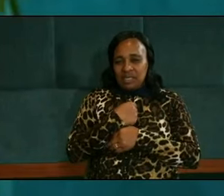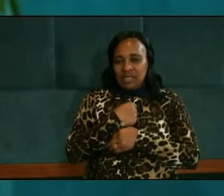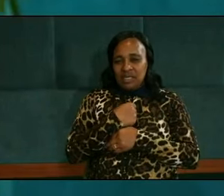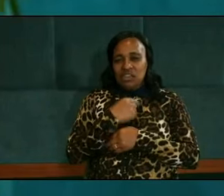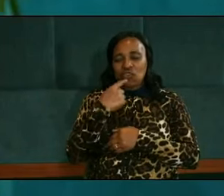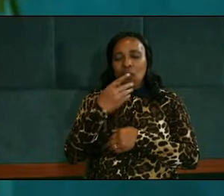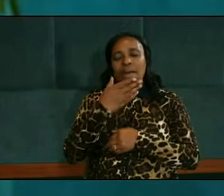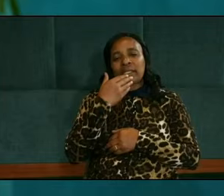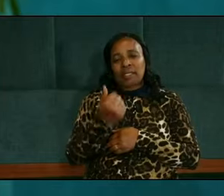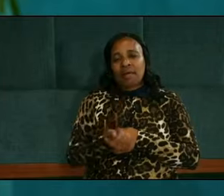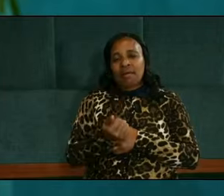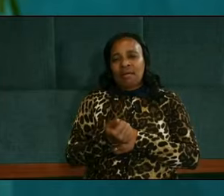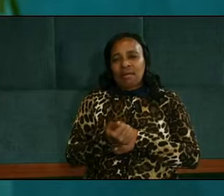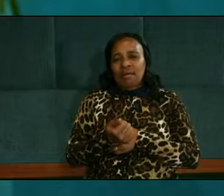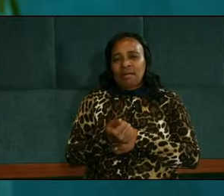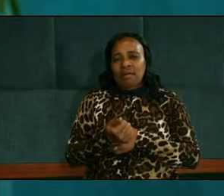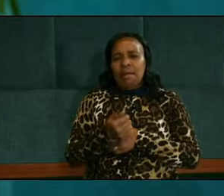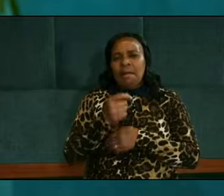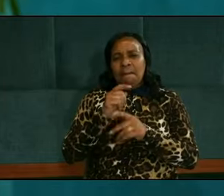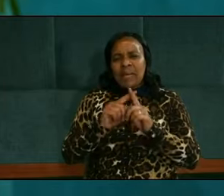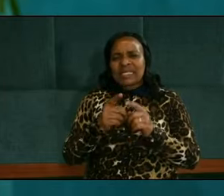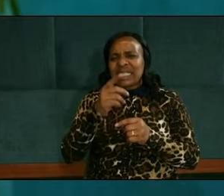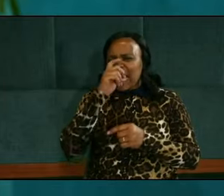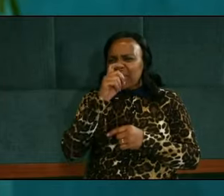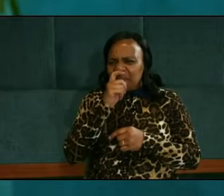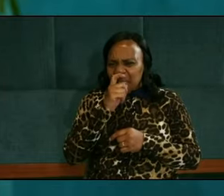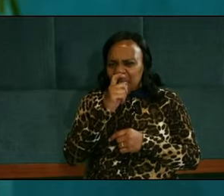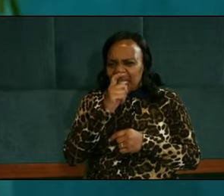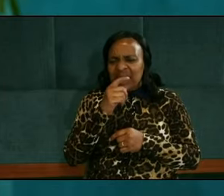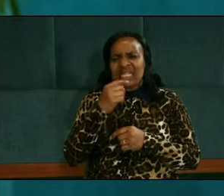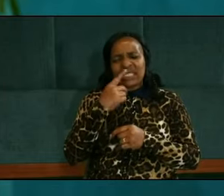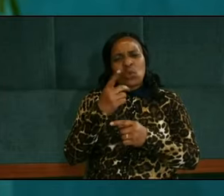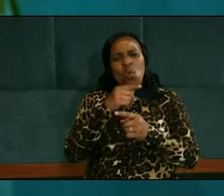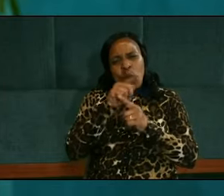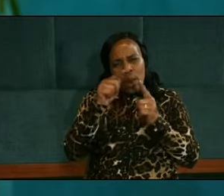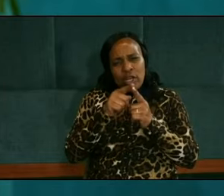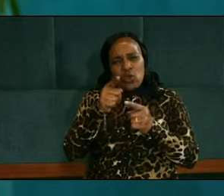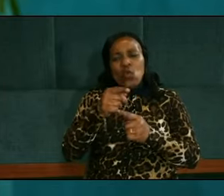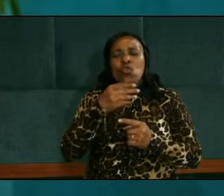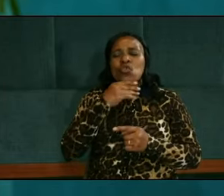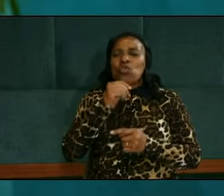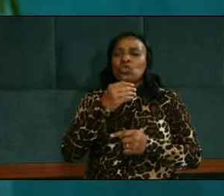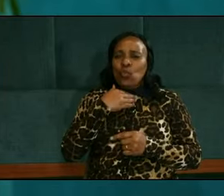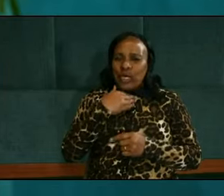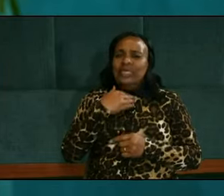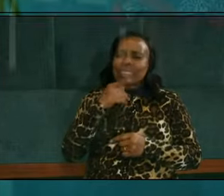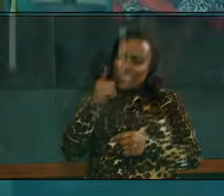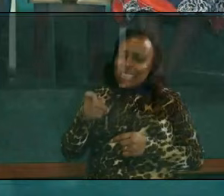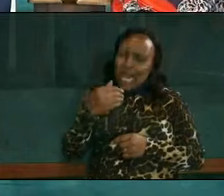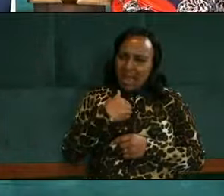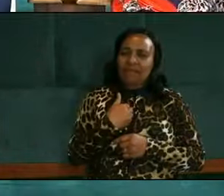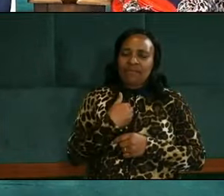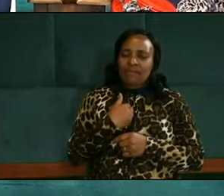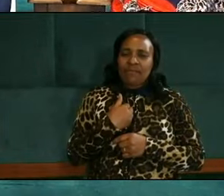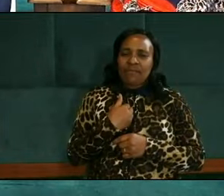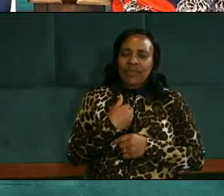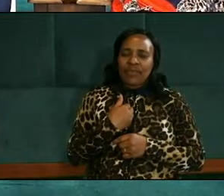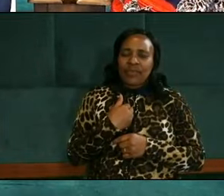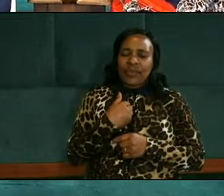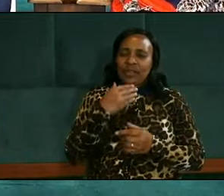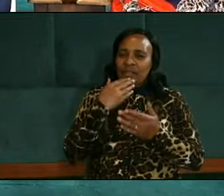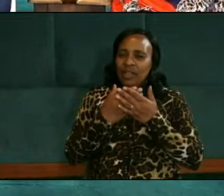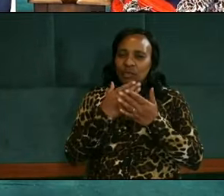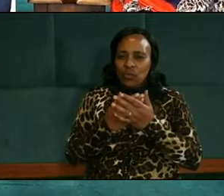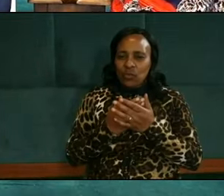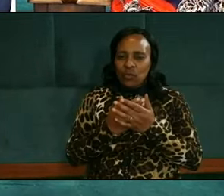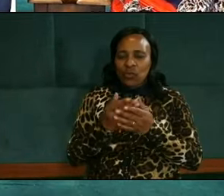that is better. Okay. Envy is when you don't want them to have it. That's pretty bad. Thank you, guys.